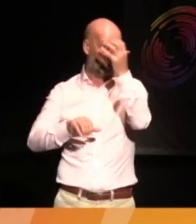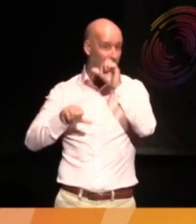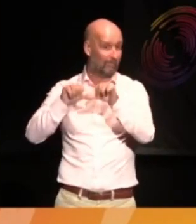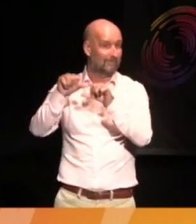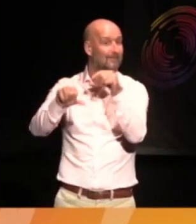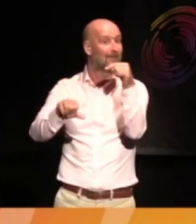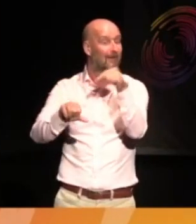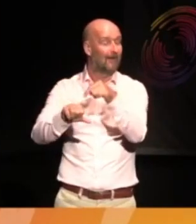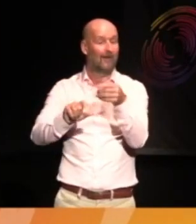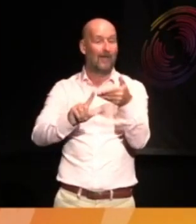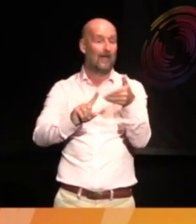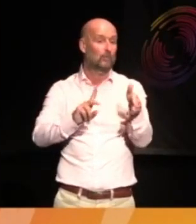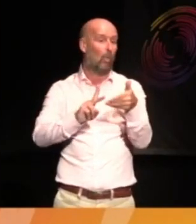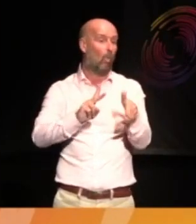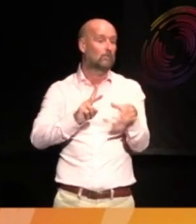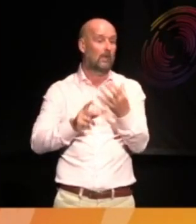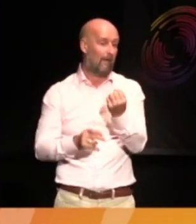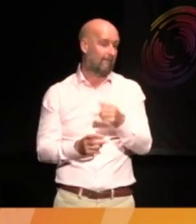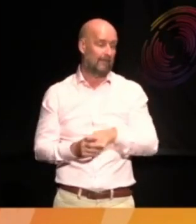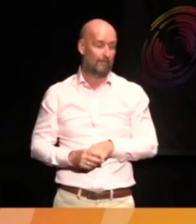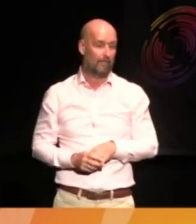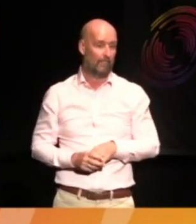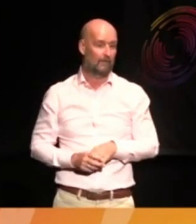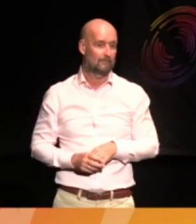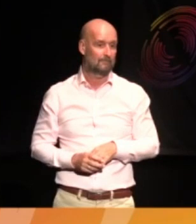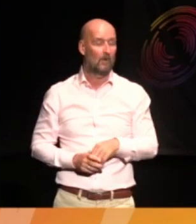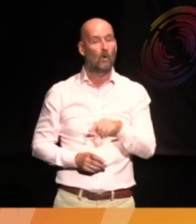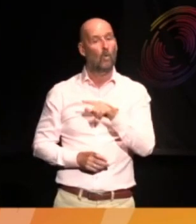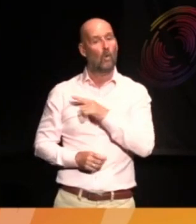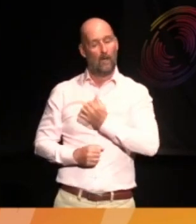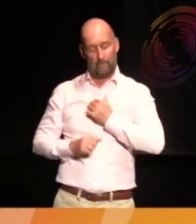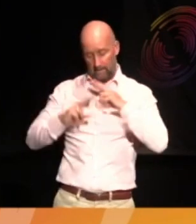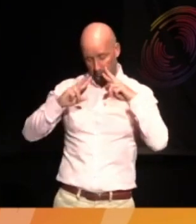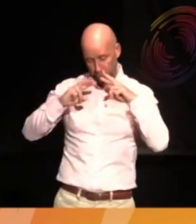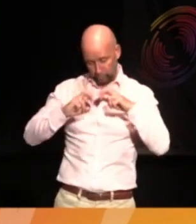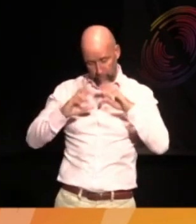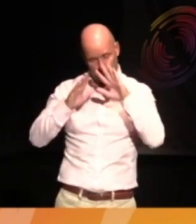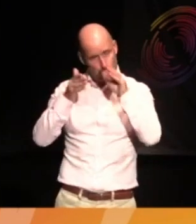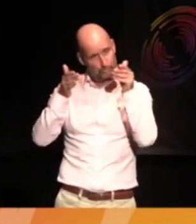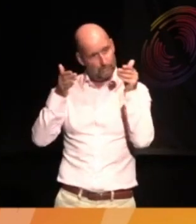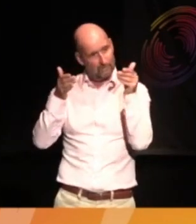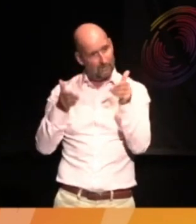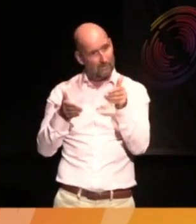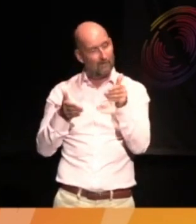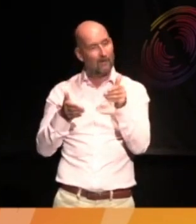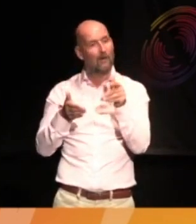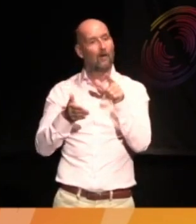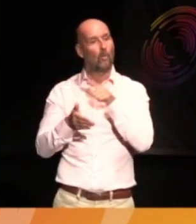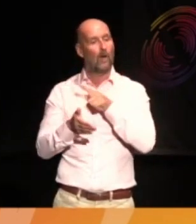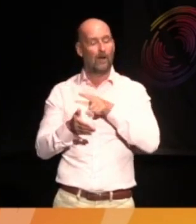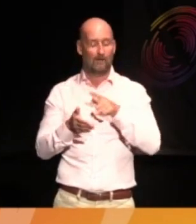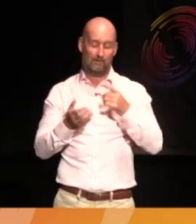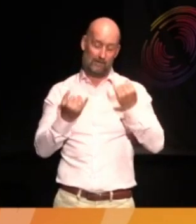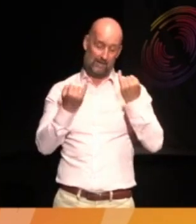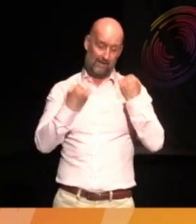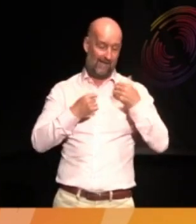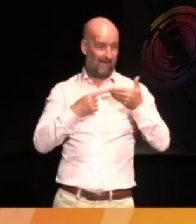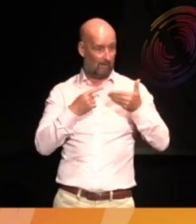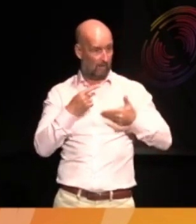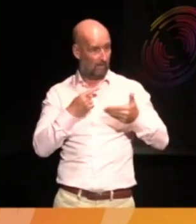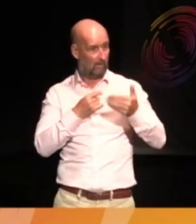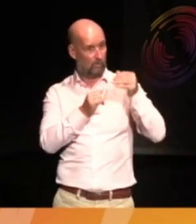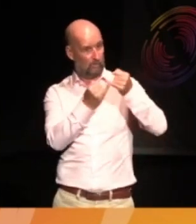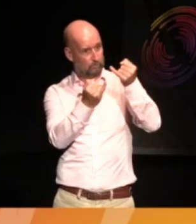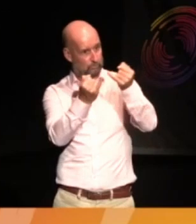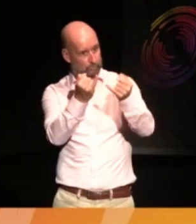exclusion, and a lot of the research that I've done is focused in particular on chronic illness, rather than a more